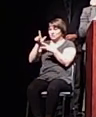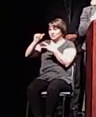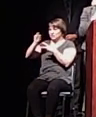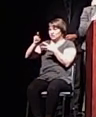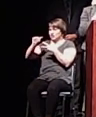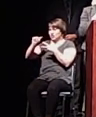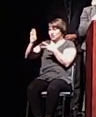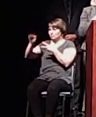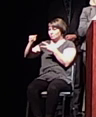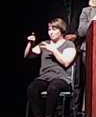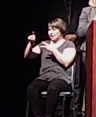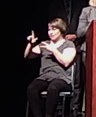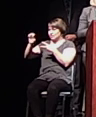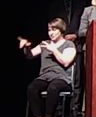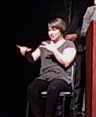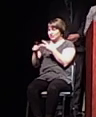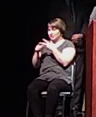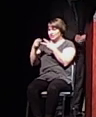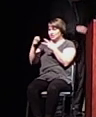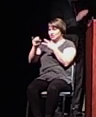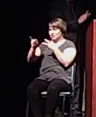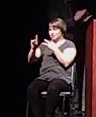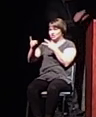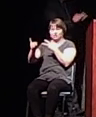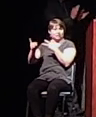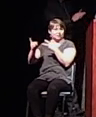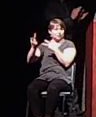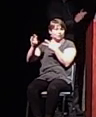Lara Baxley and Heidi Weber.